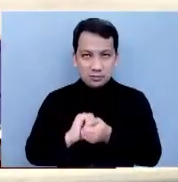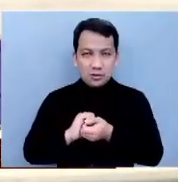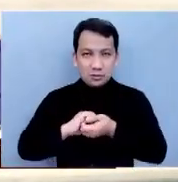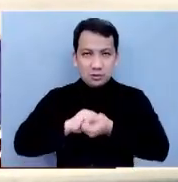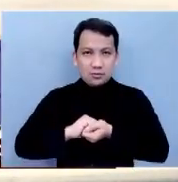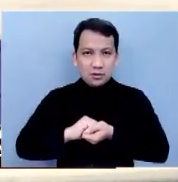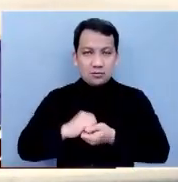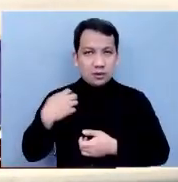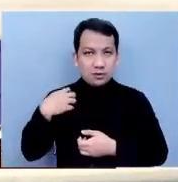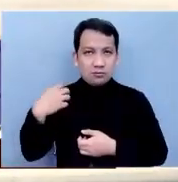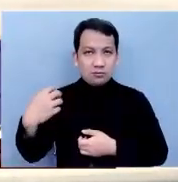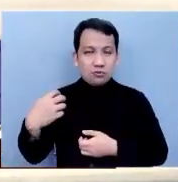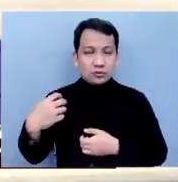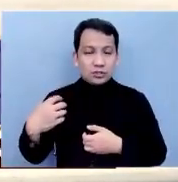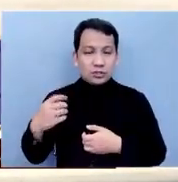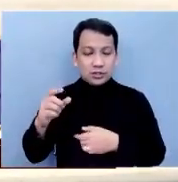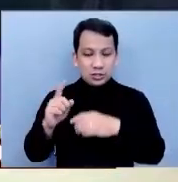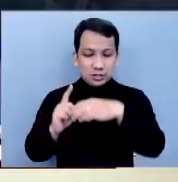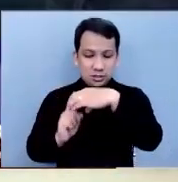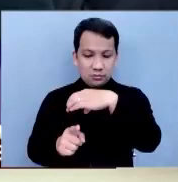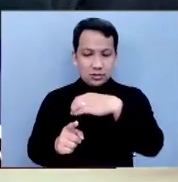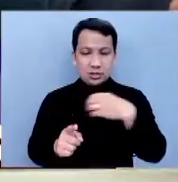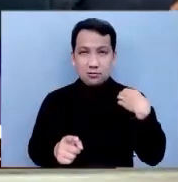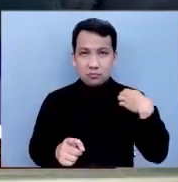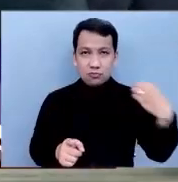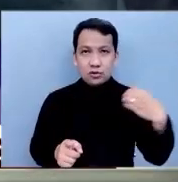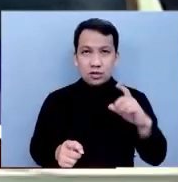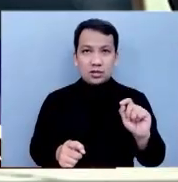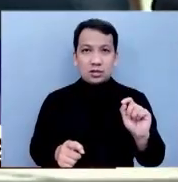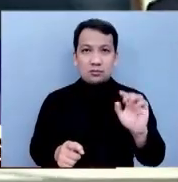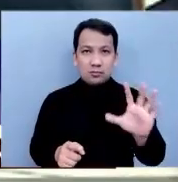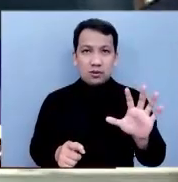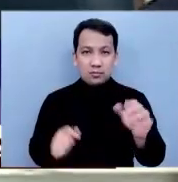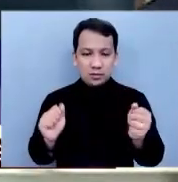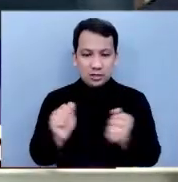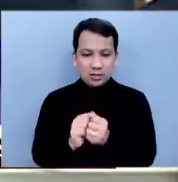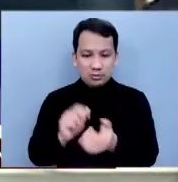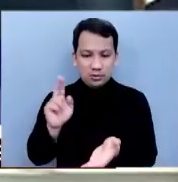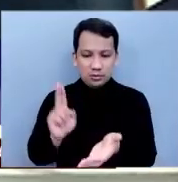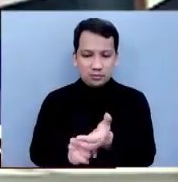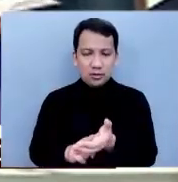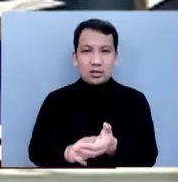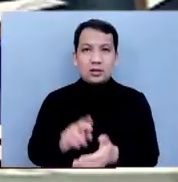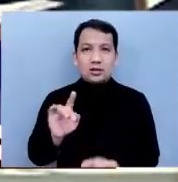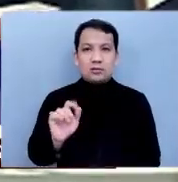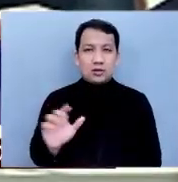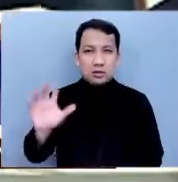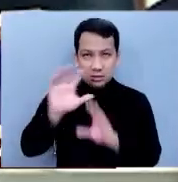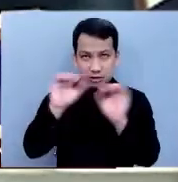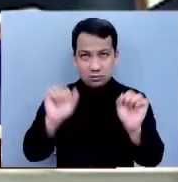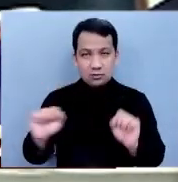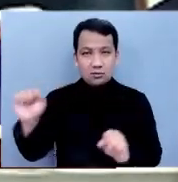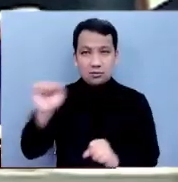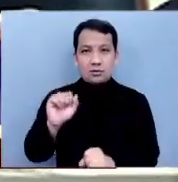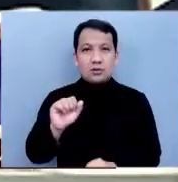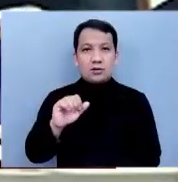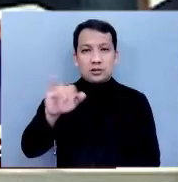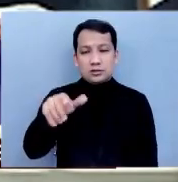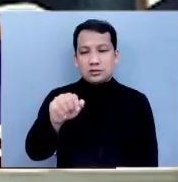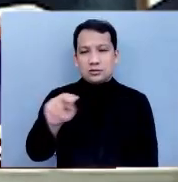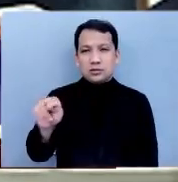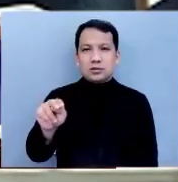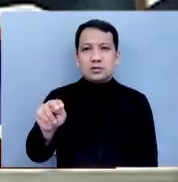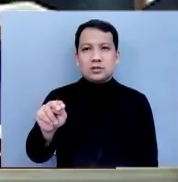ng TV5 at ABS-CBN. Present sa pirmahan si MediaQuest Holdings President and CEO Jane